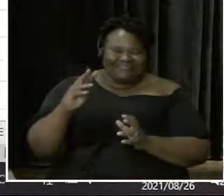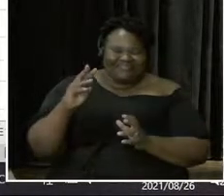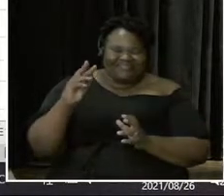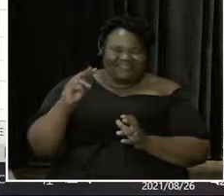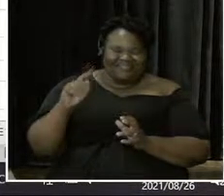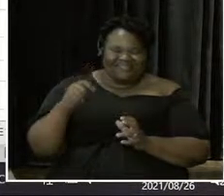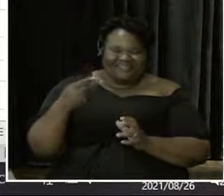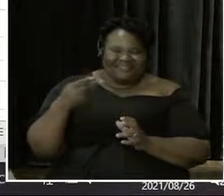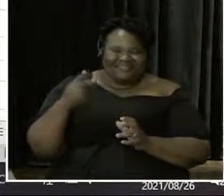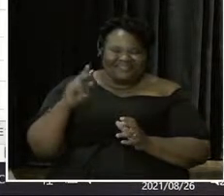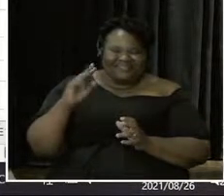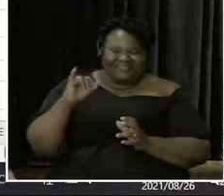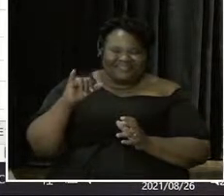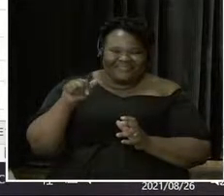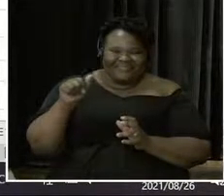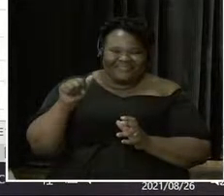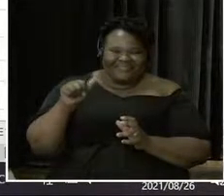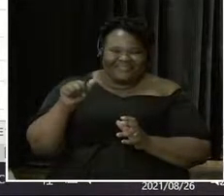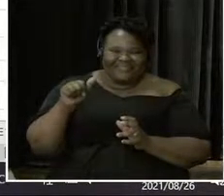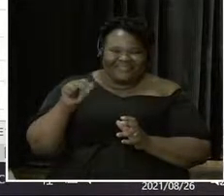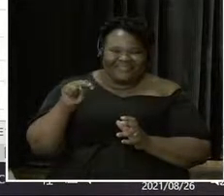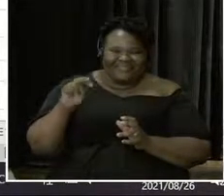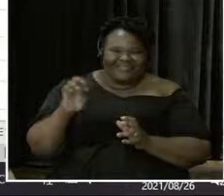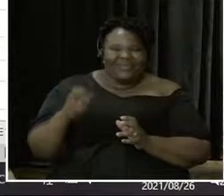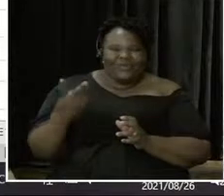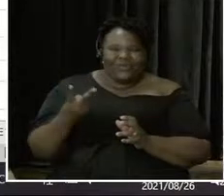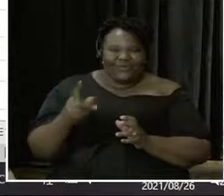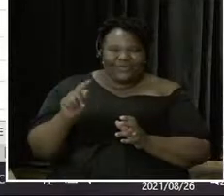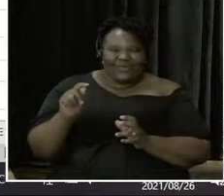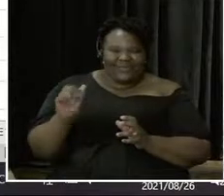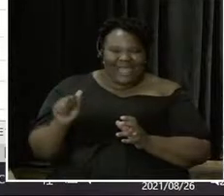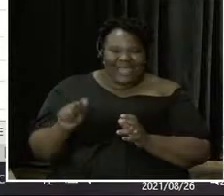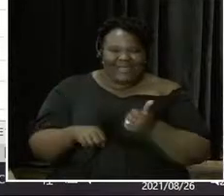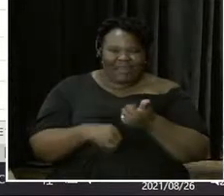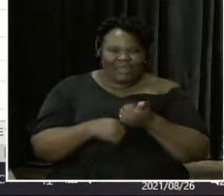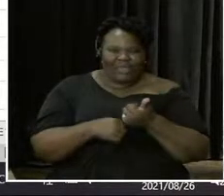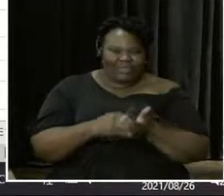TA supports. TA supports.